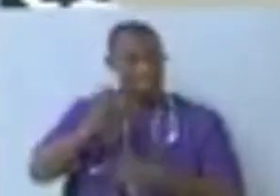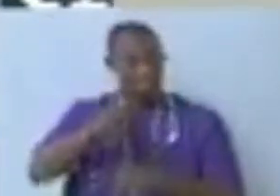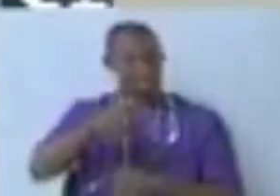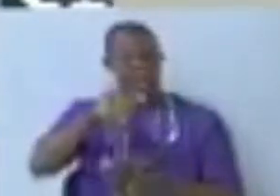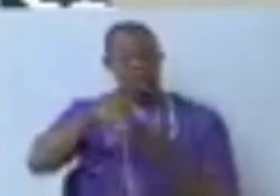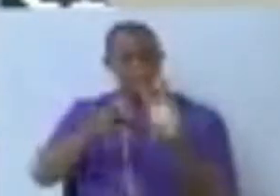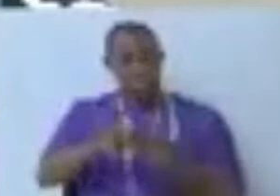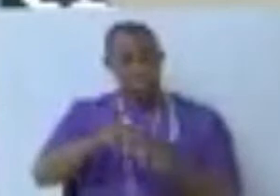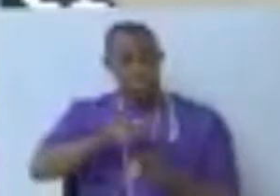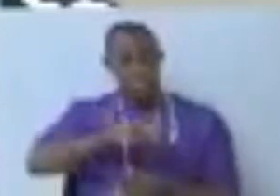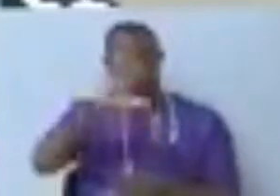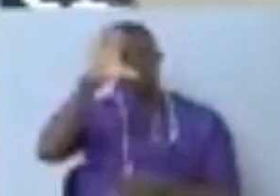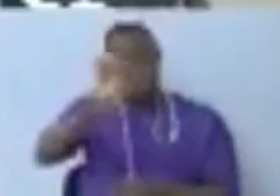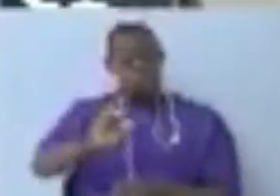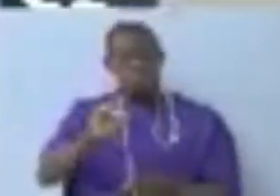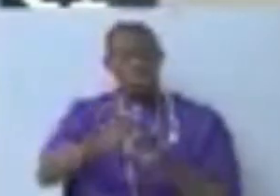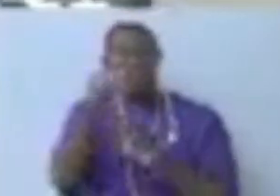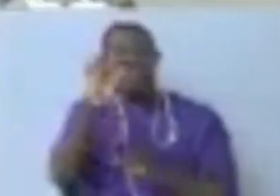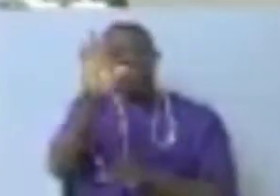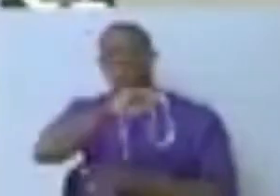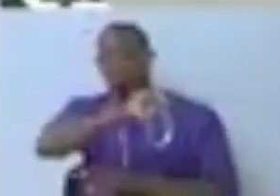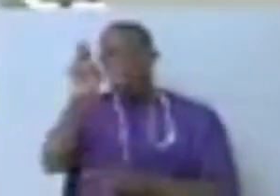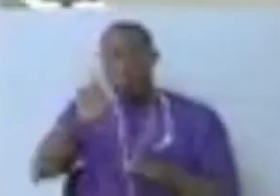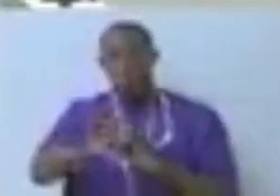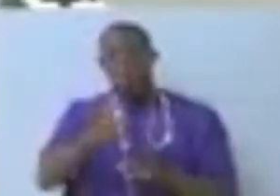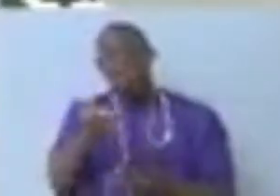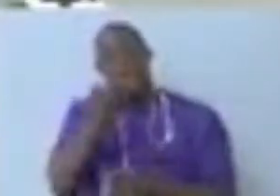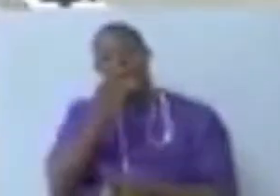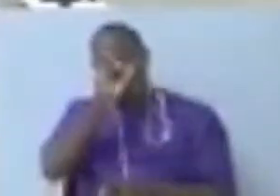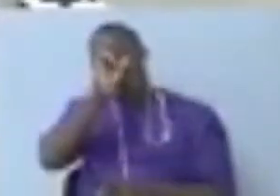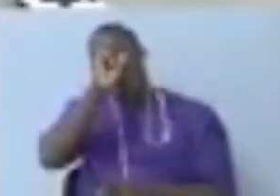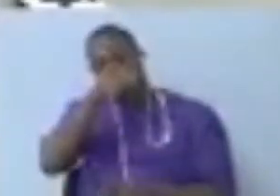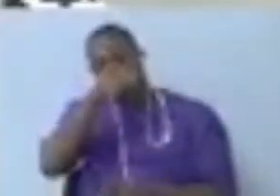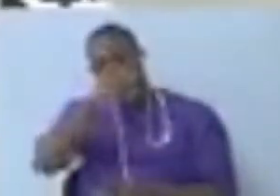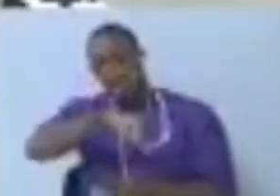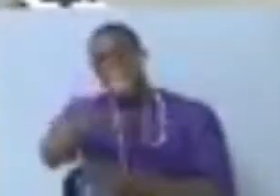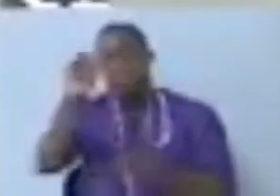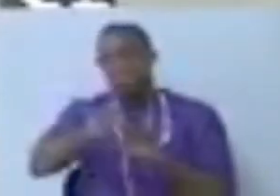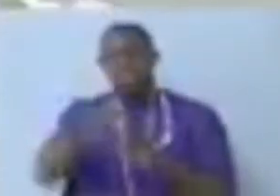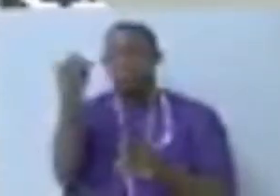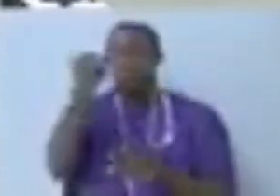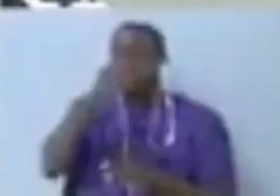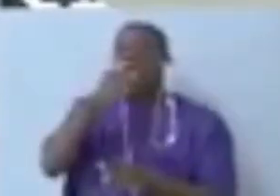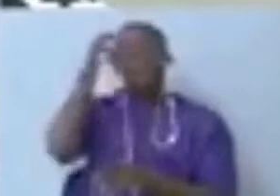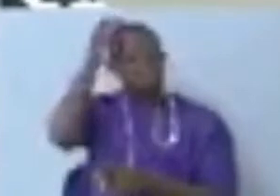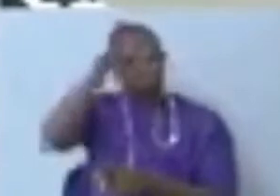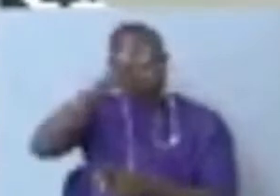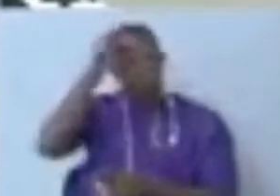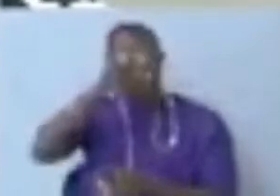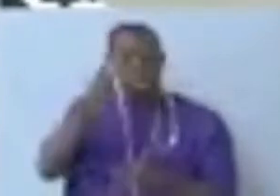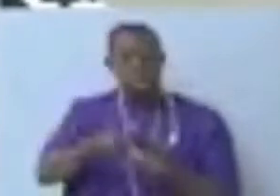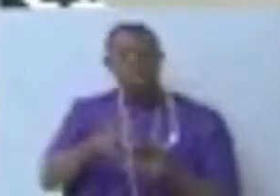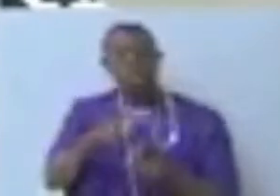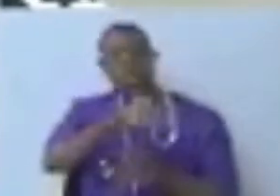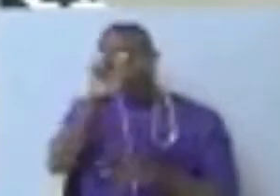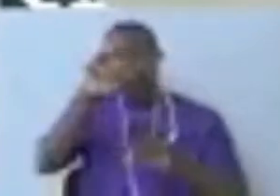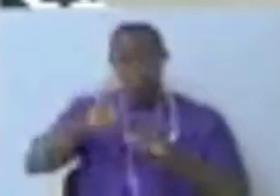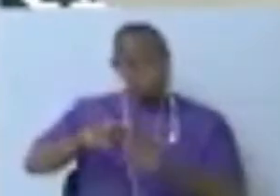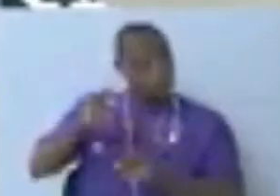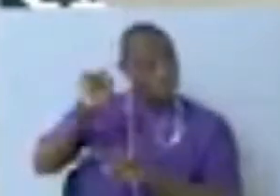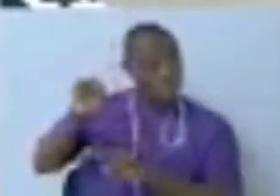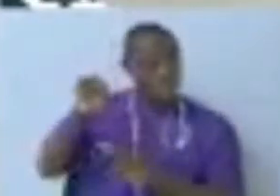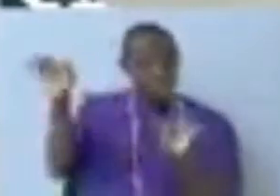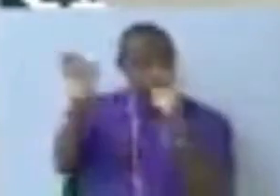would drink alcohol and eat pork. And he asked you to go and prepare the documents. And you did not, and you sat there, and